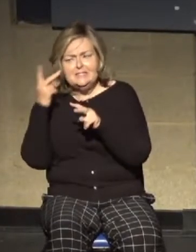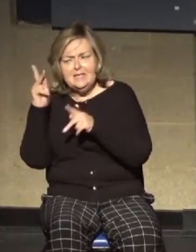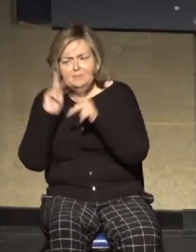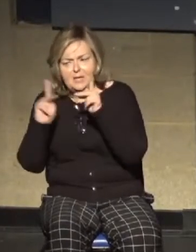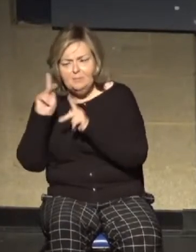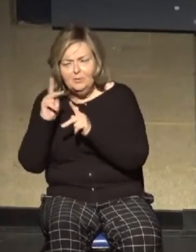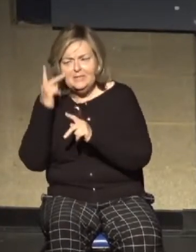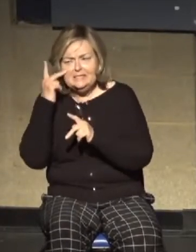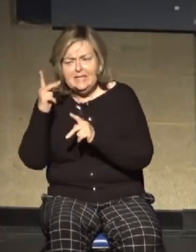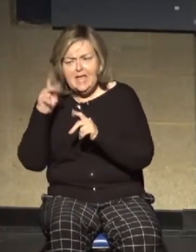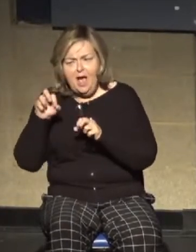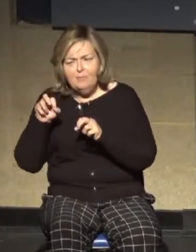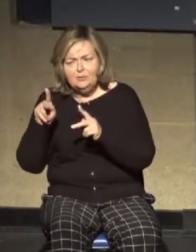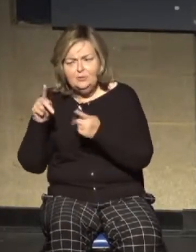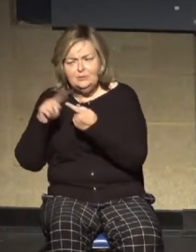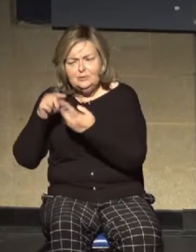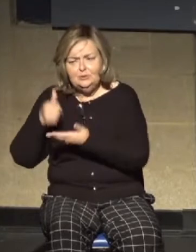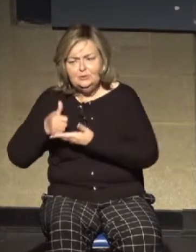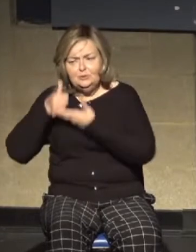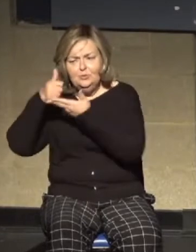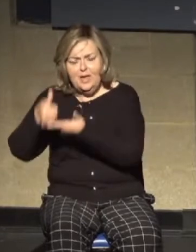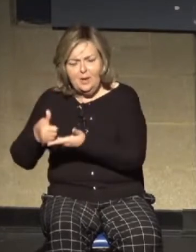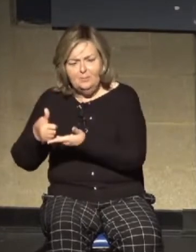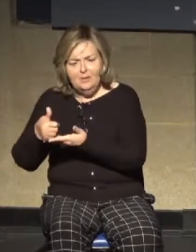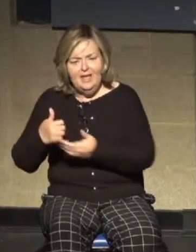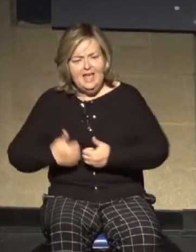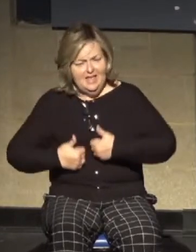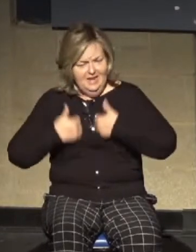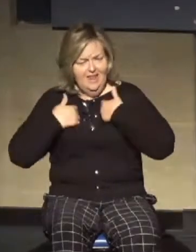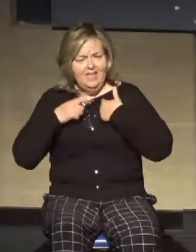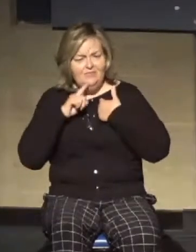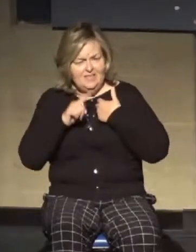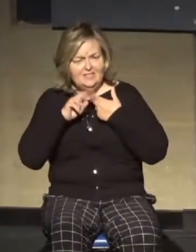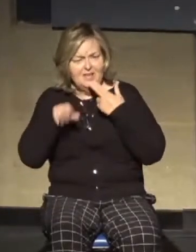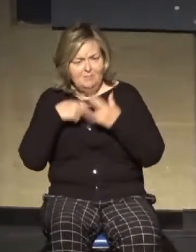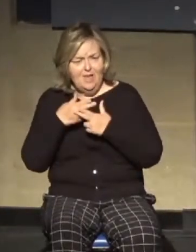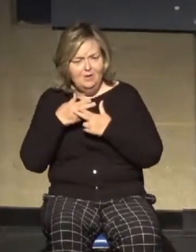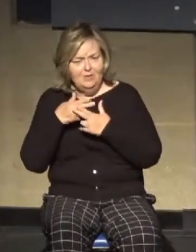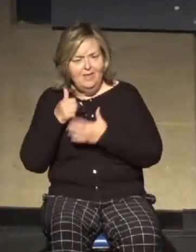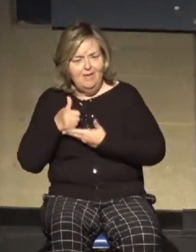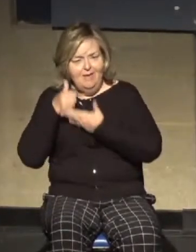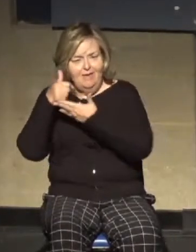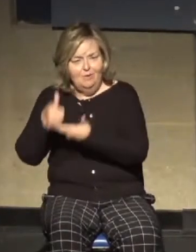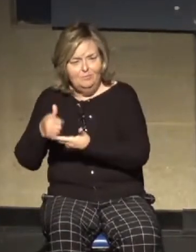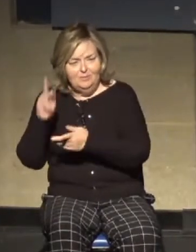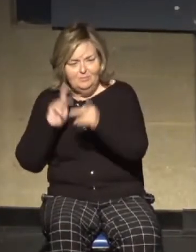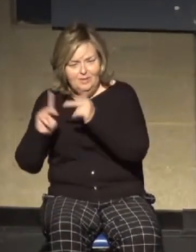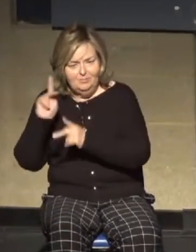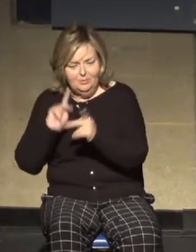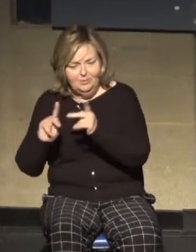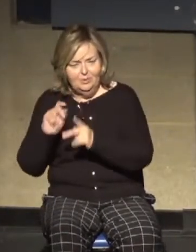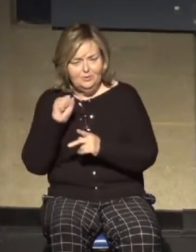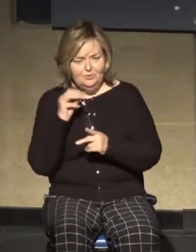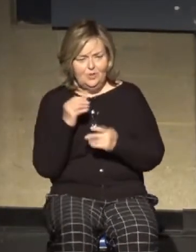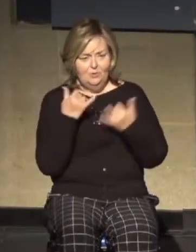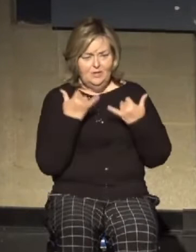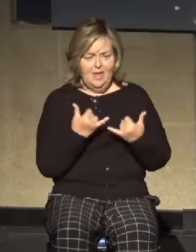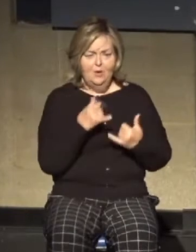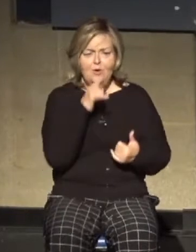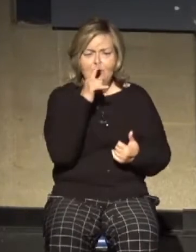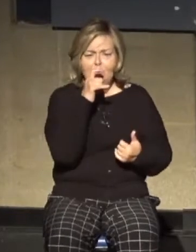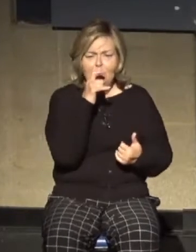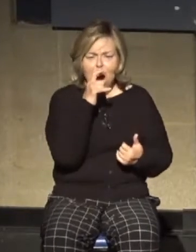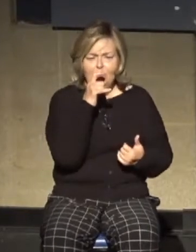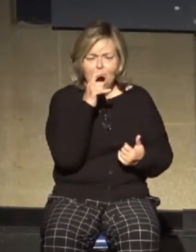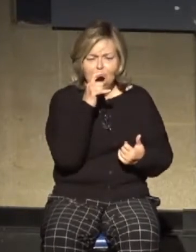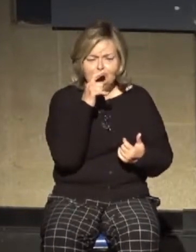help. And after all, that is what life is mostly about, helping those around us. So graduates, who are around you right now